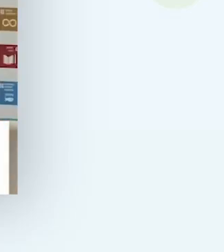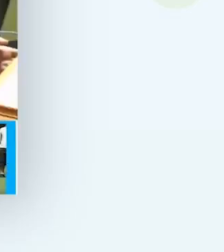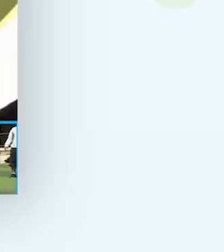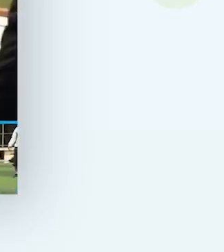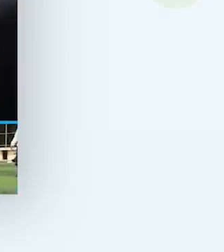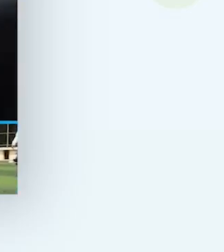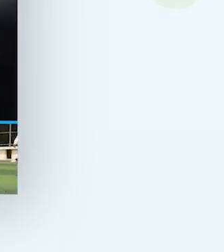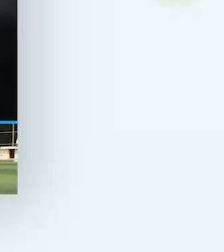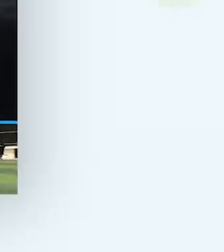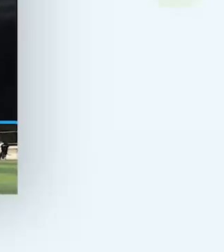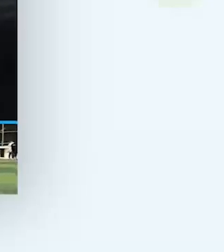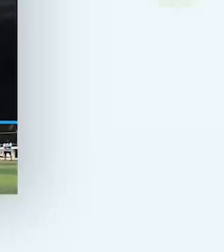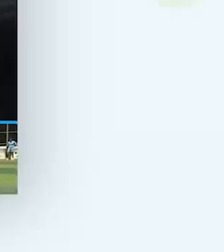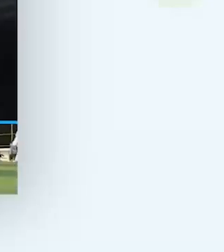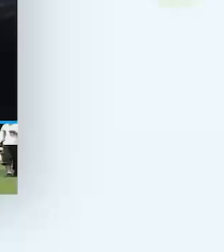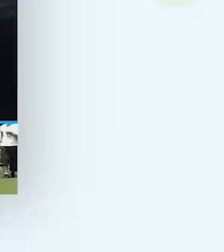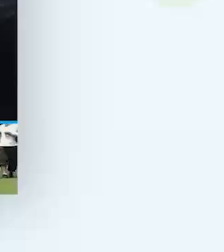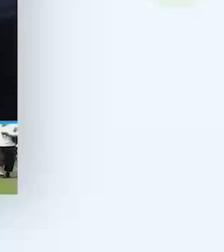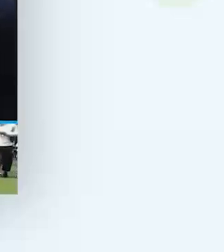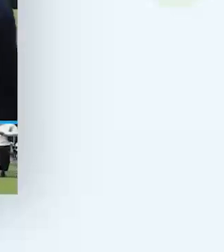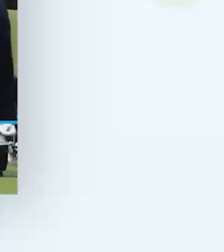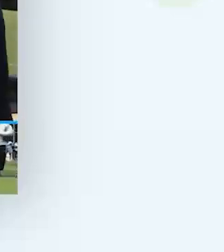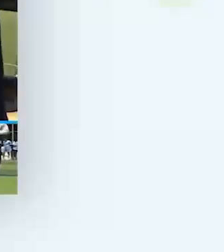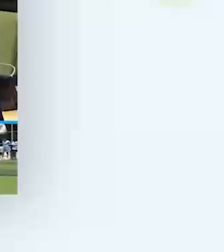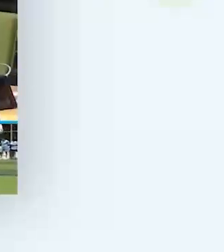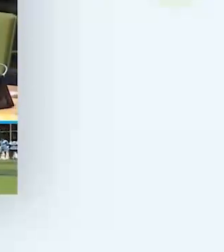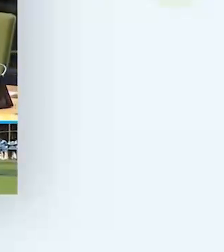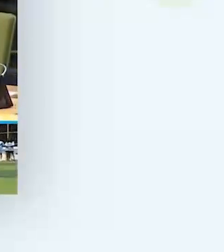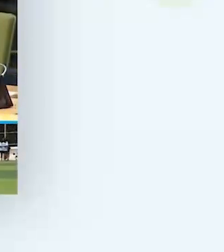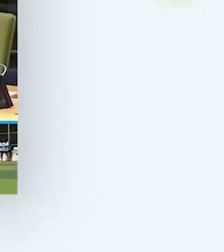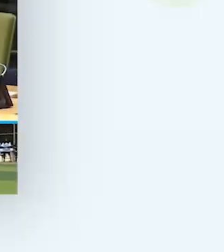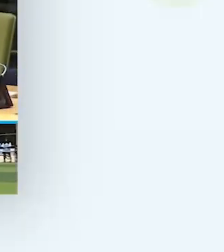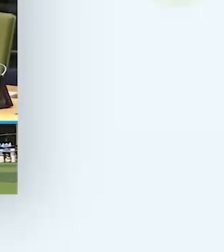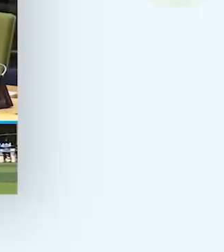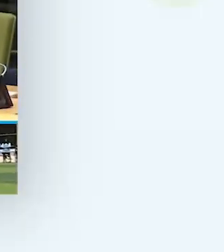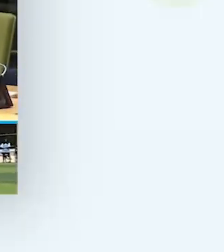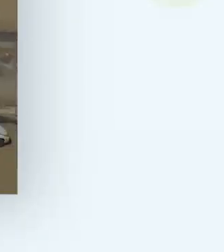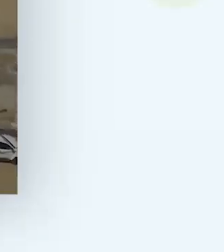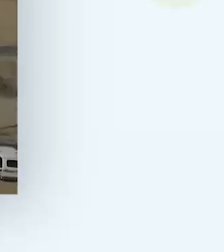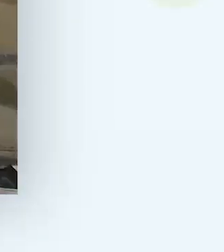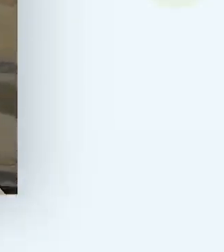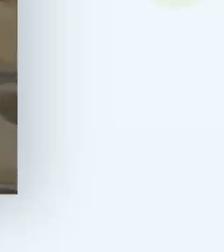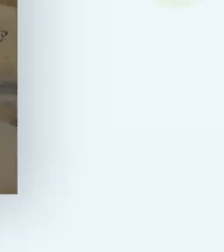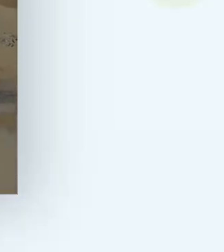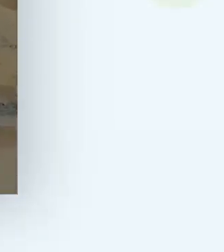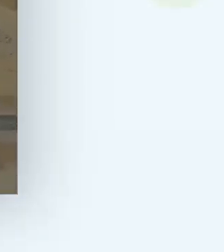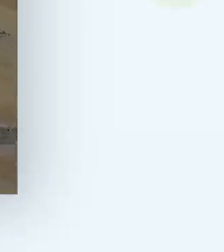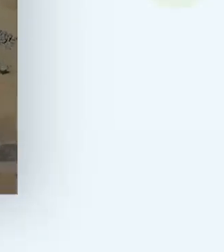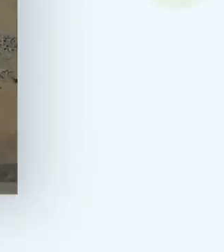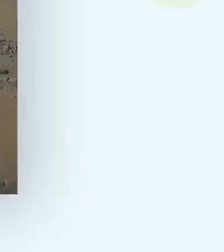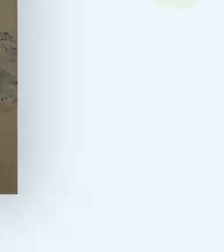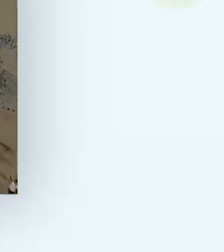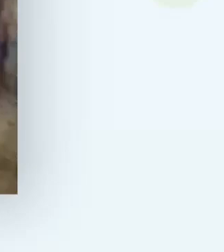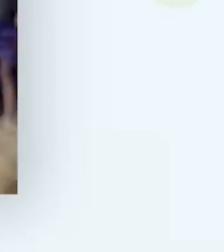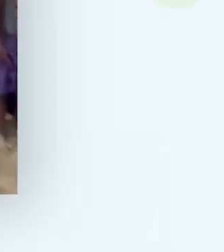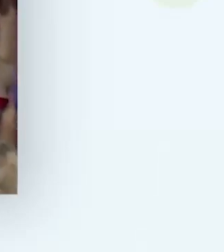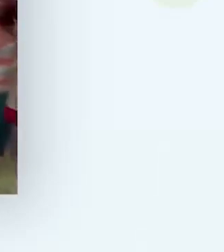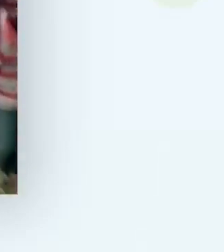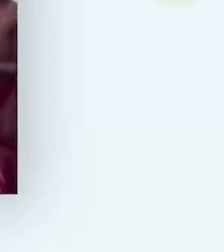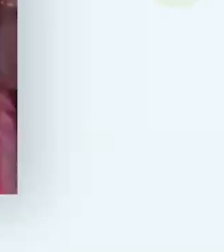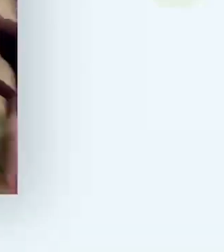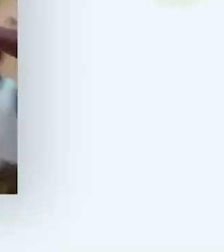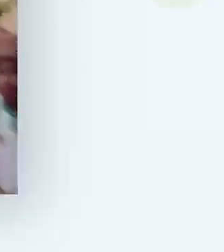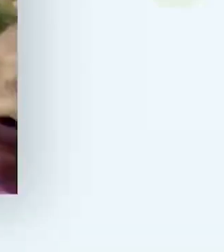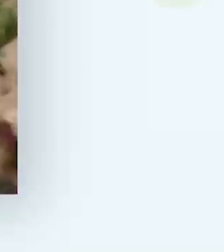their dreams. Public, civic, physical, and digital spaces. Today, more than 400 million young people live